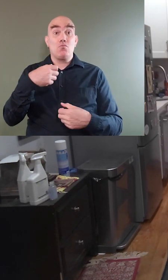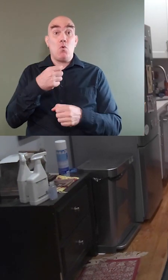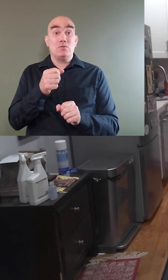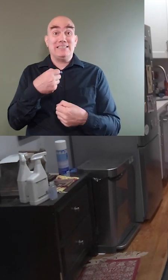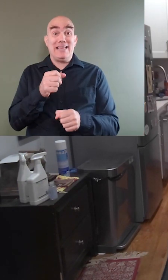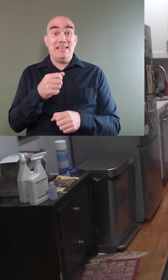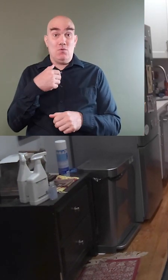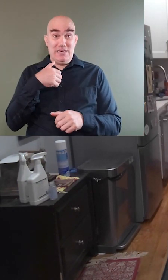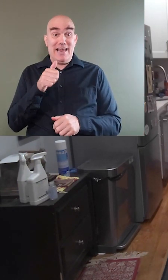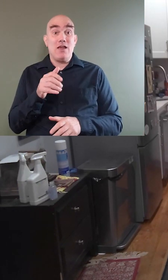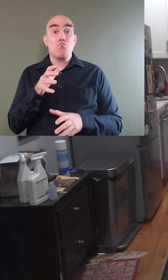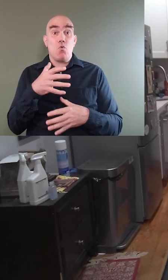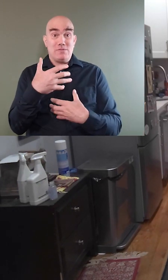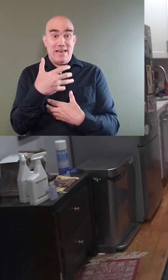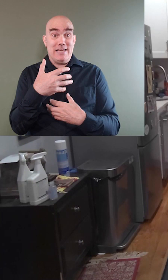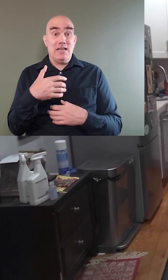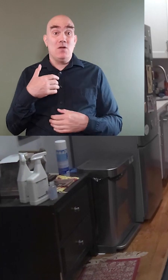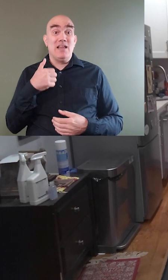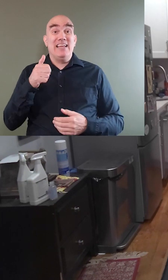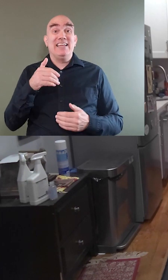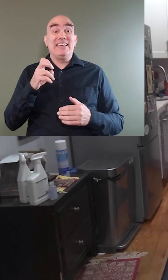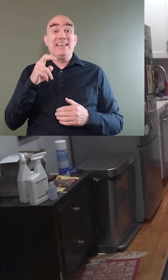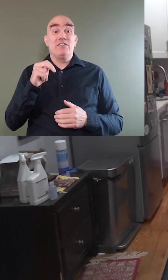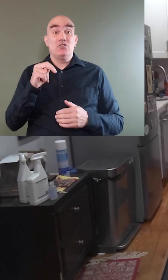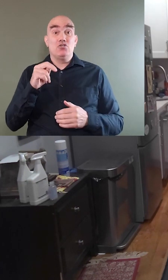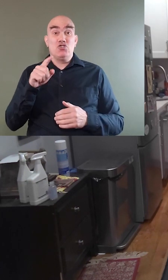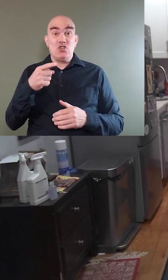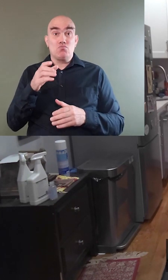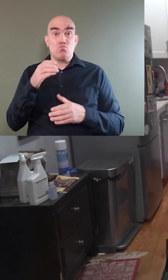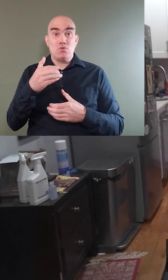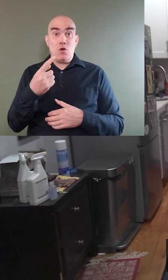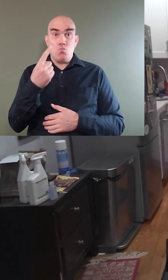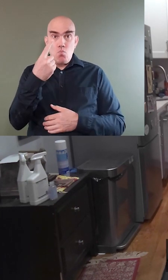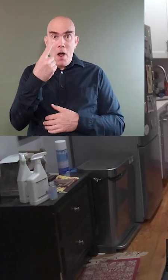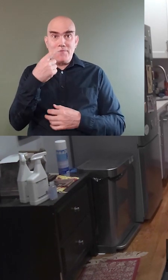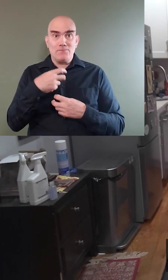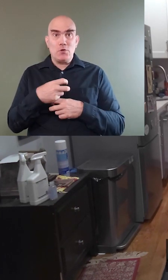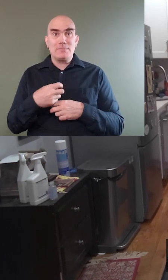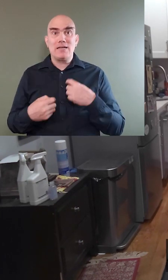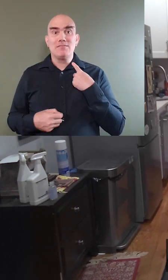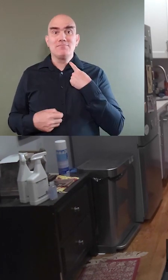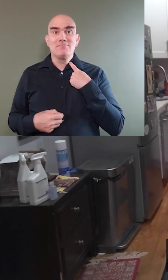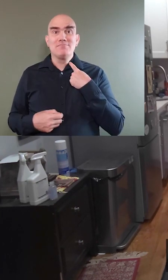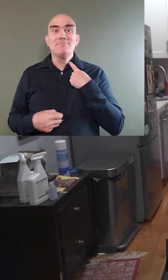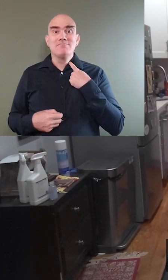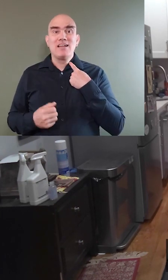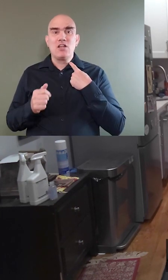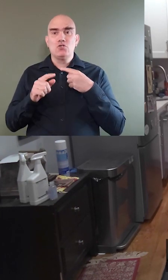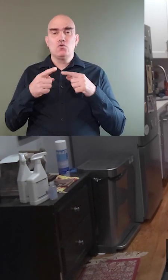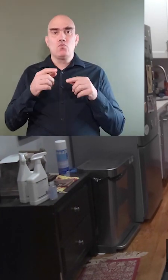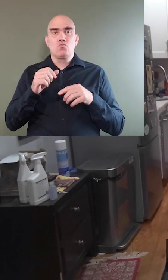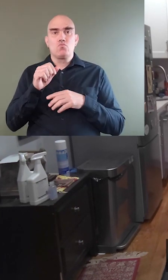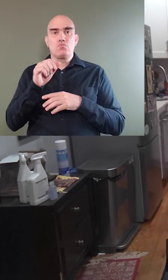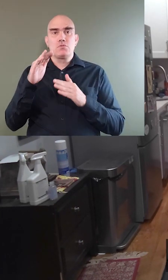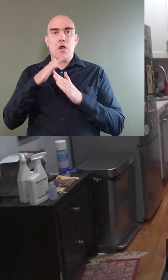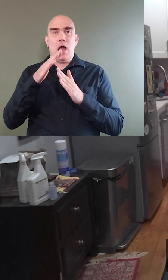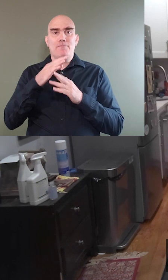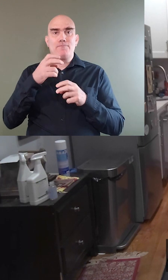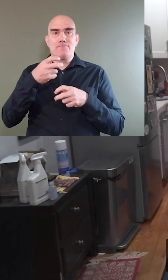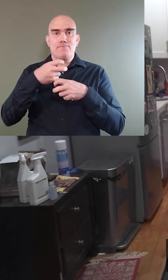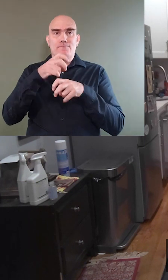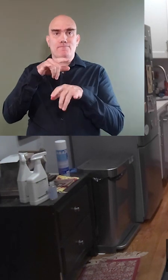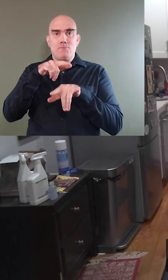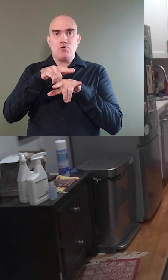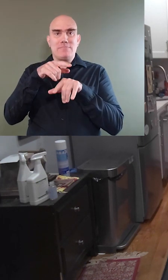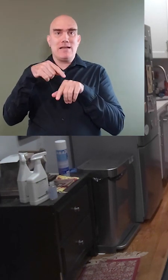can rotate. We can even just rotate at one vertebra. I can rotate just at my top vertebra of my